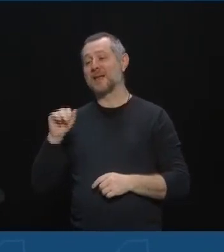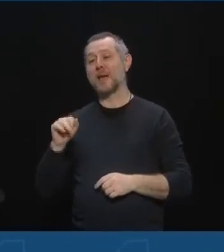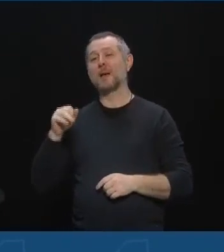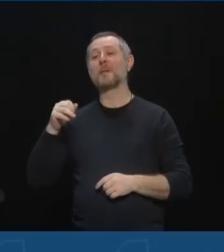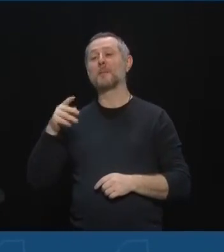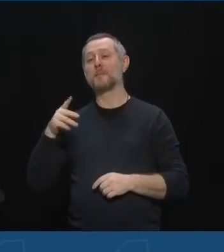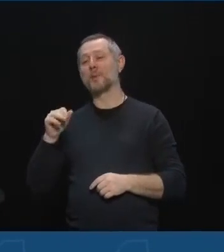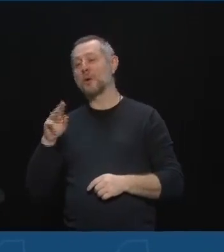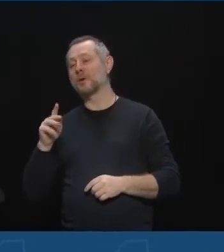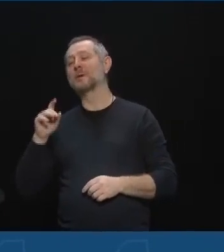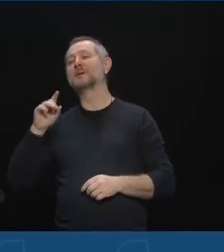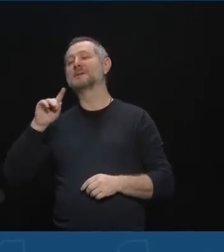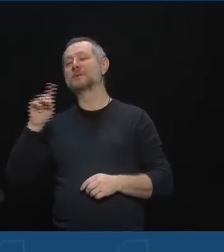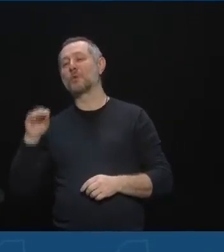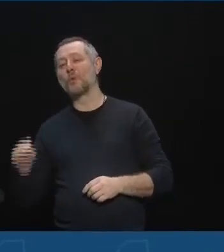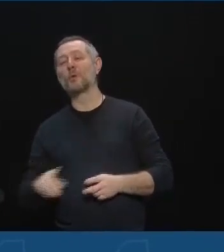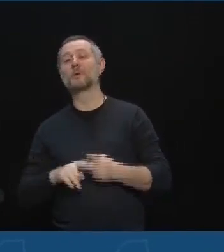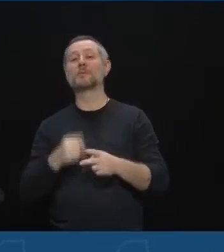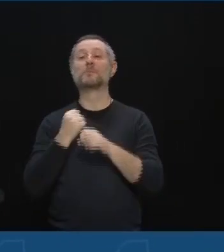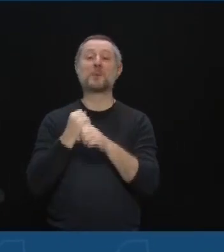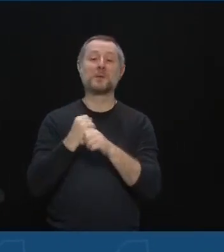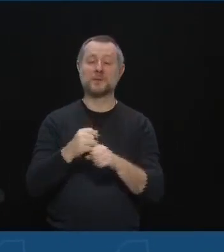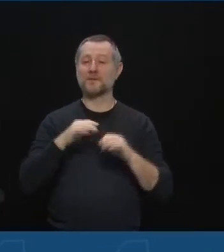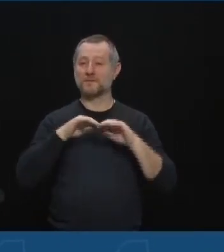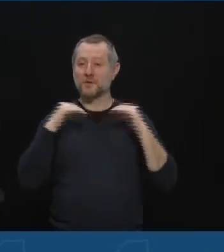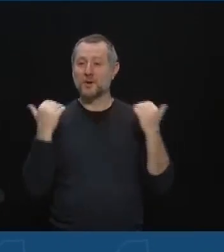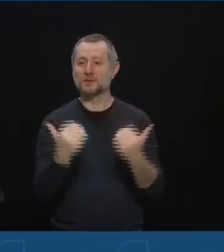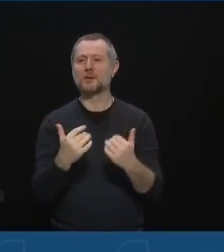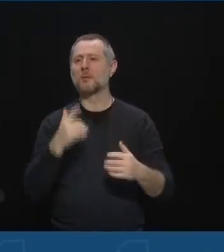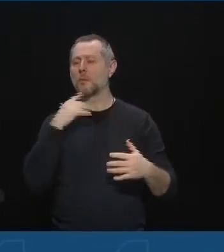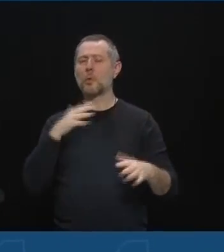are a huge investment for our community.